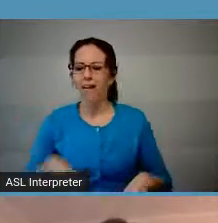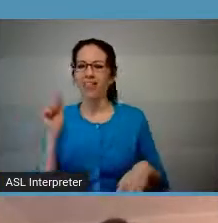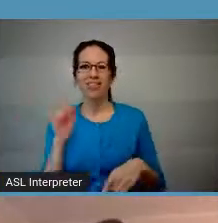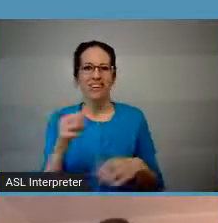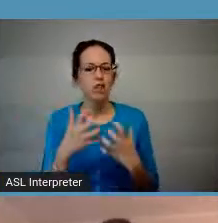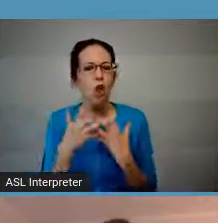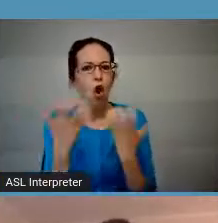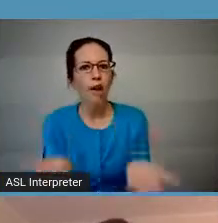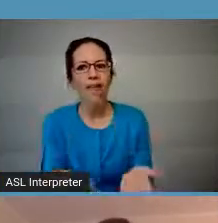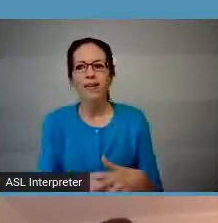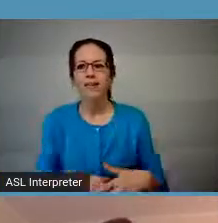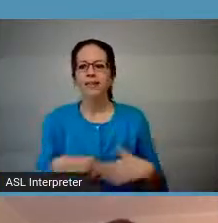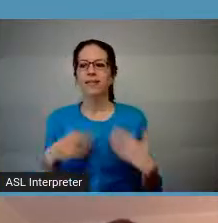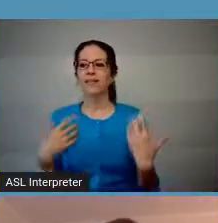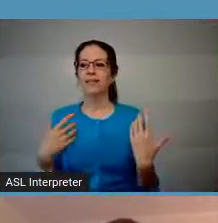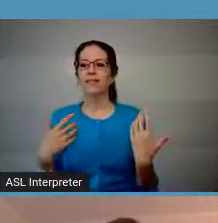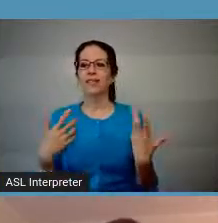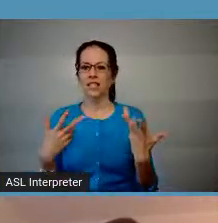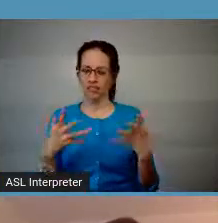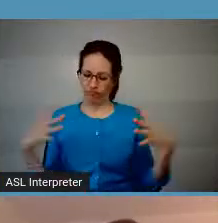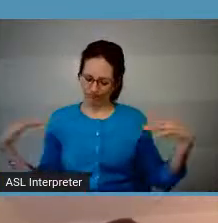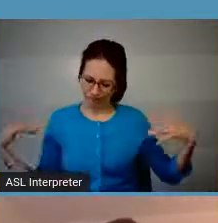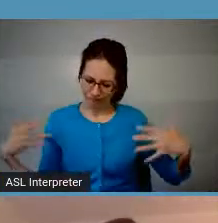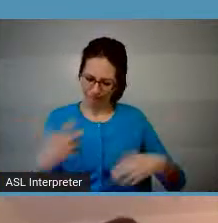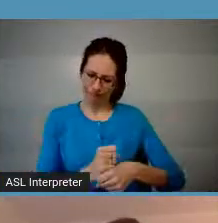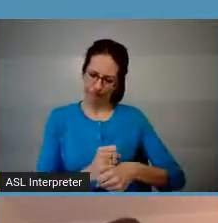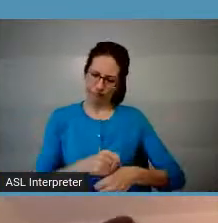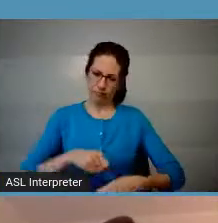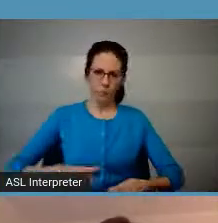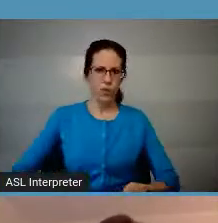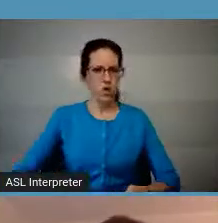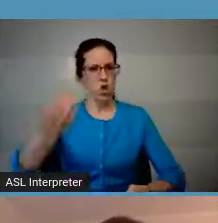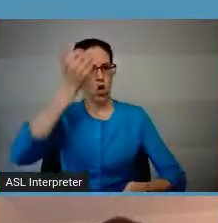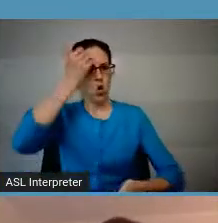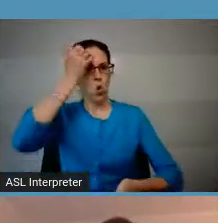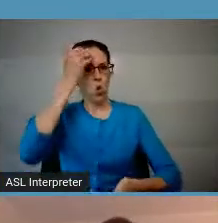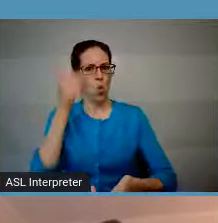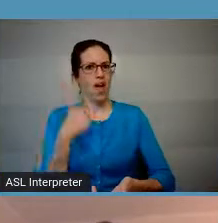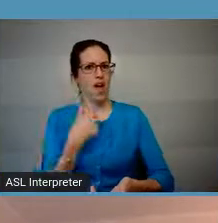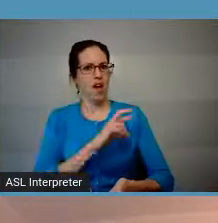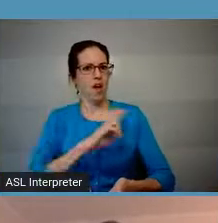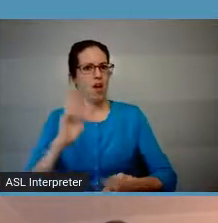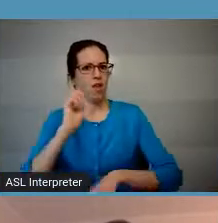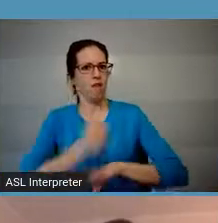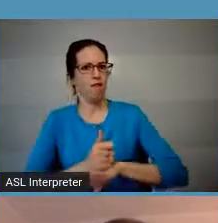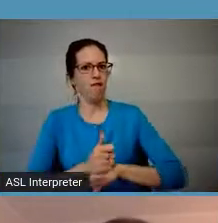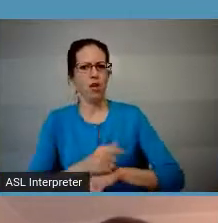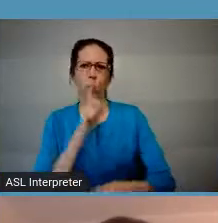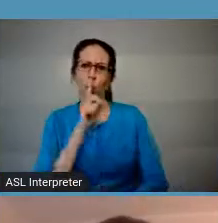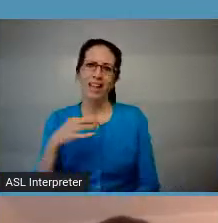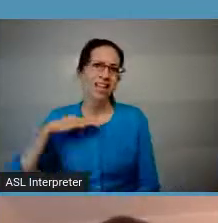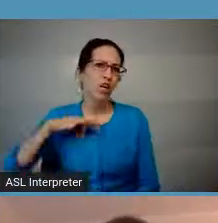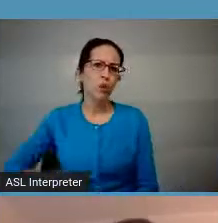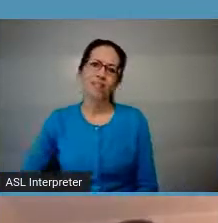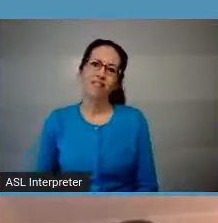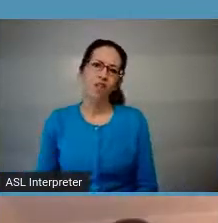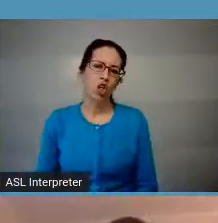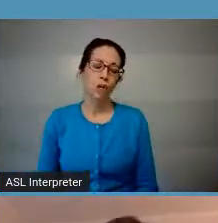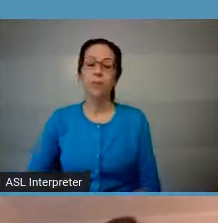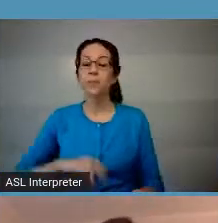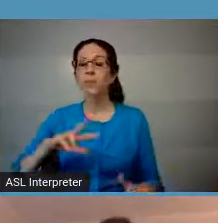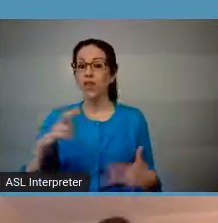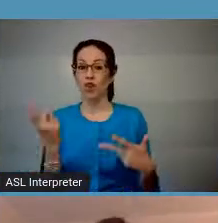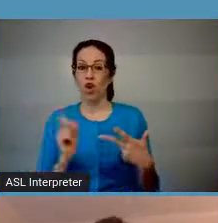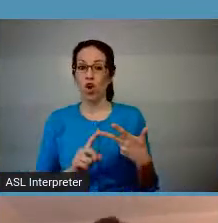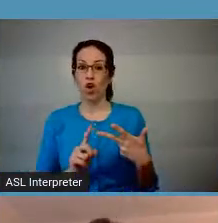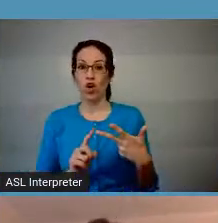served, boiling that down and having it in place is incredibly useful. And the third point, documenting